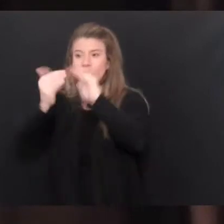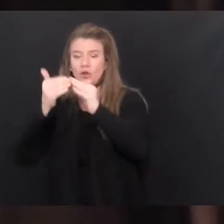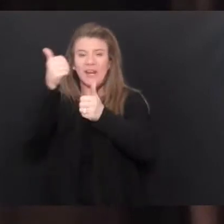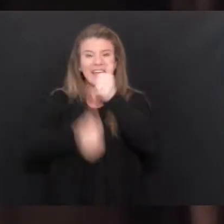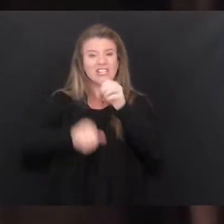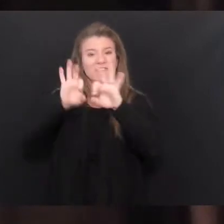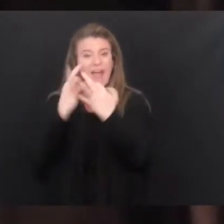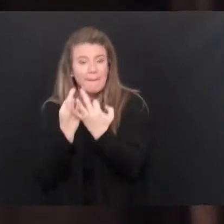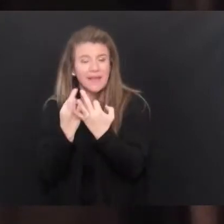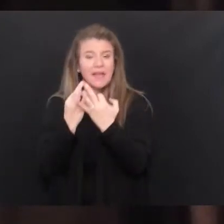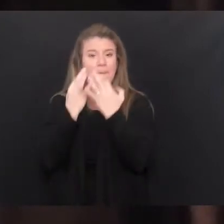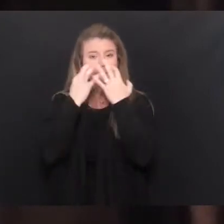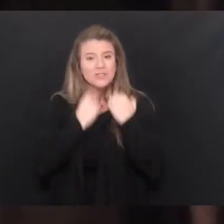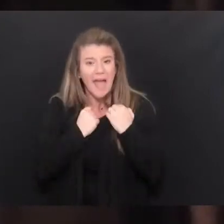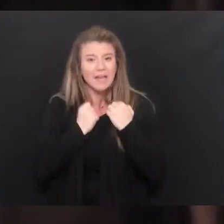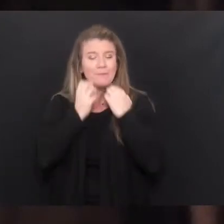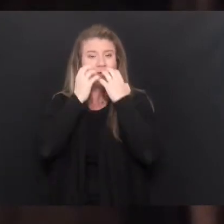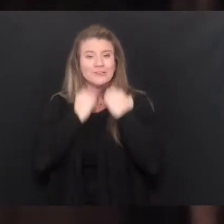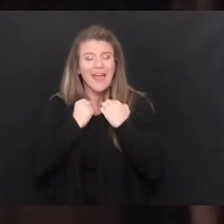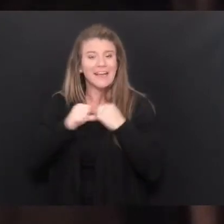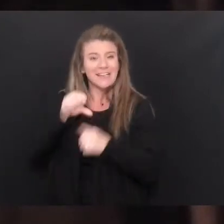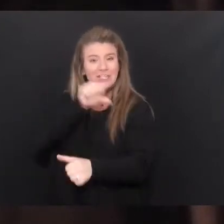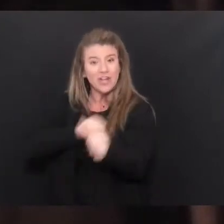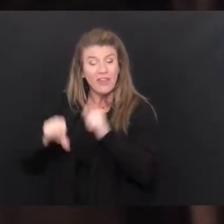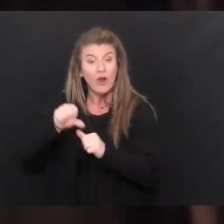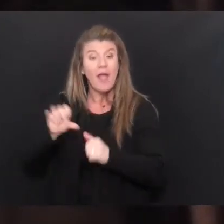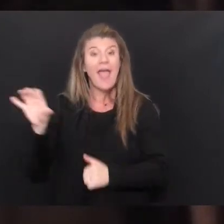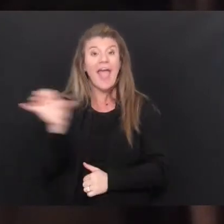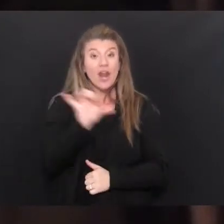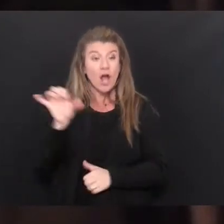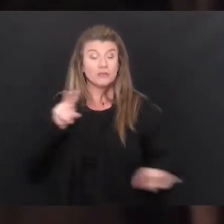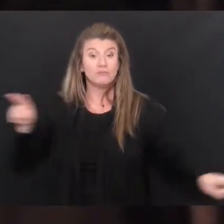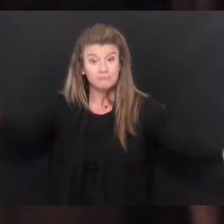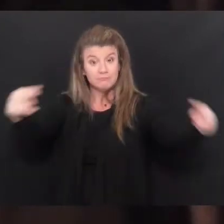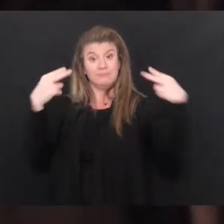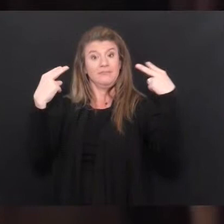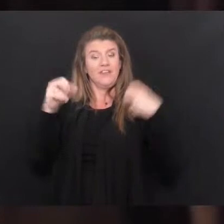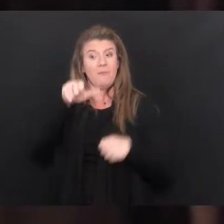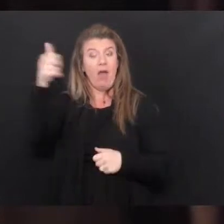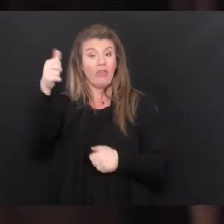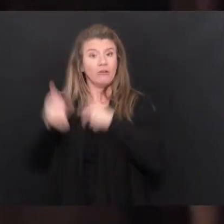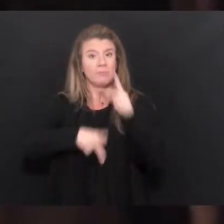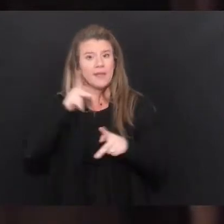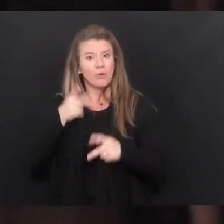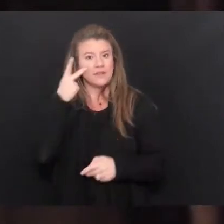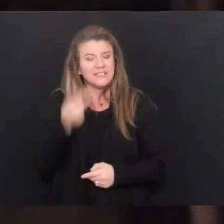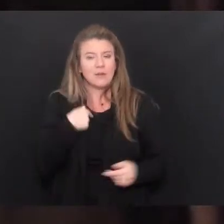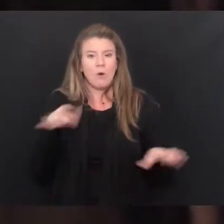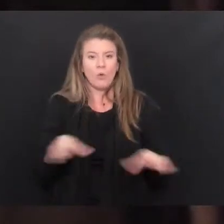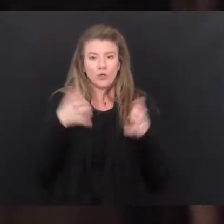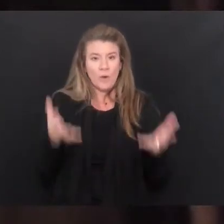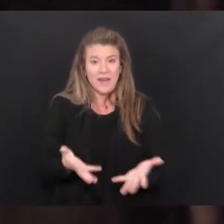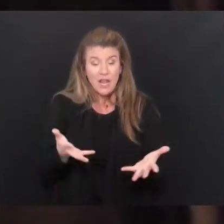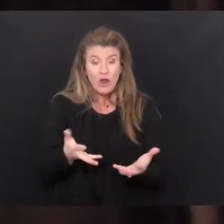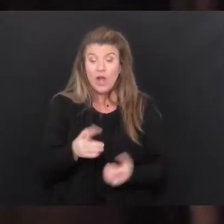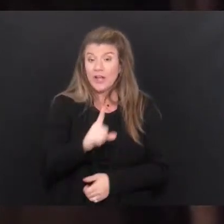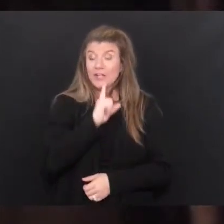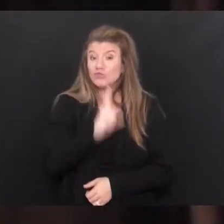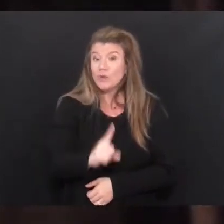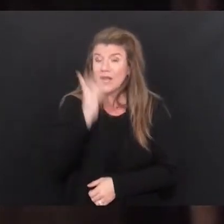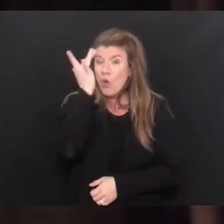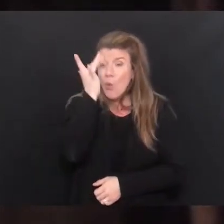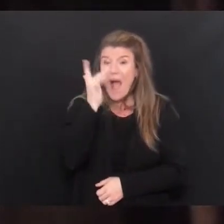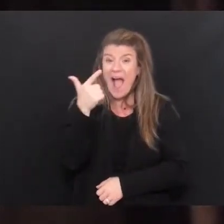family, and we want to be a light for others. So, Kenny, thanks for that question. And that is really the reason why